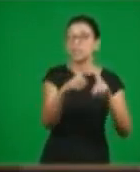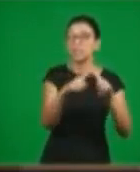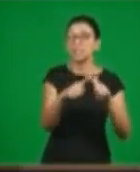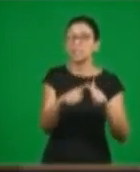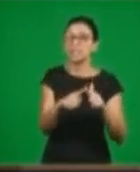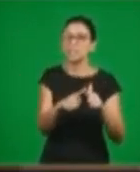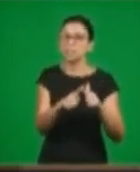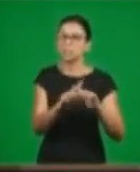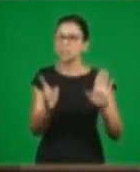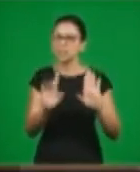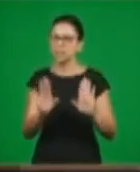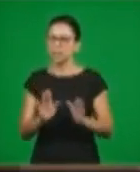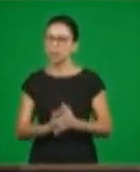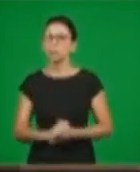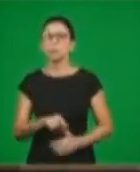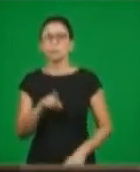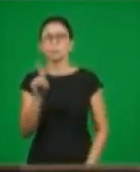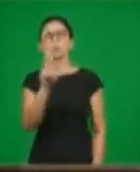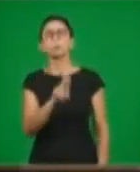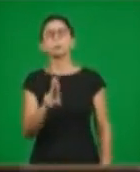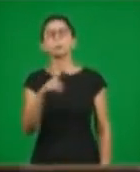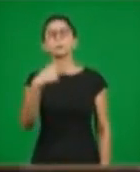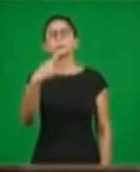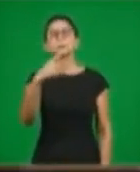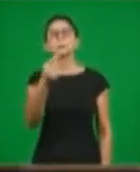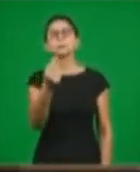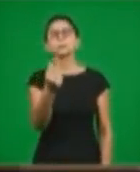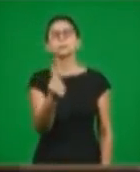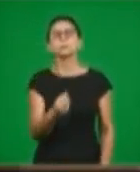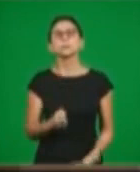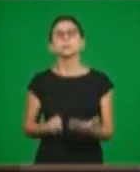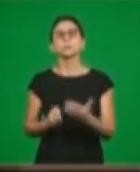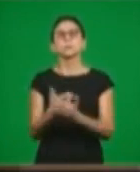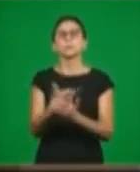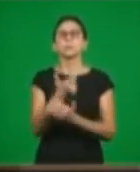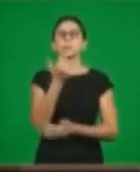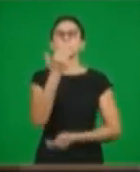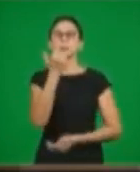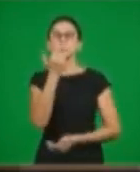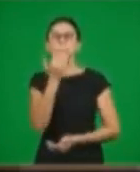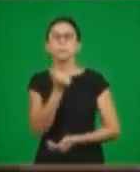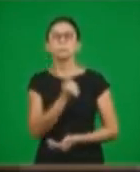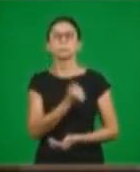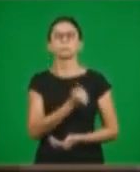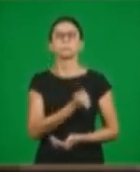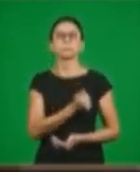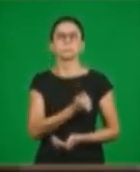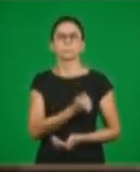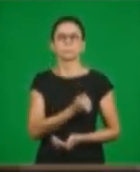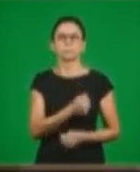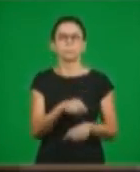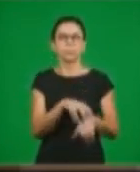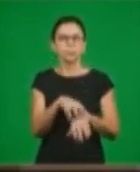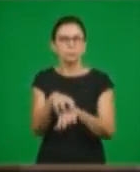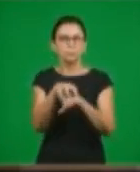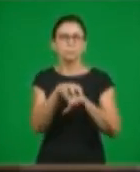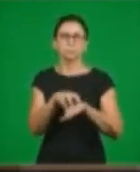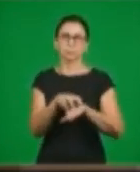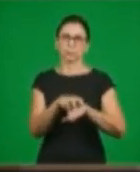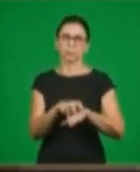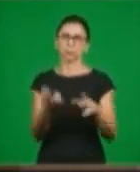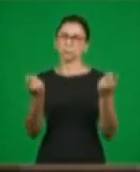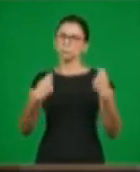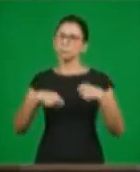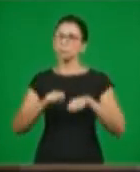church. Your money is to, like, take care of your life. And we do whatever the Holy Spirit